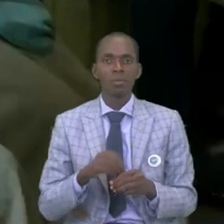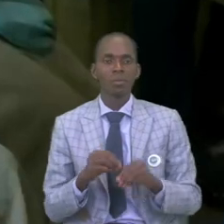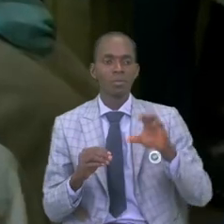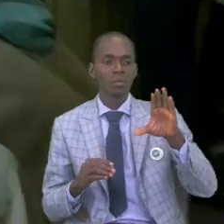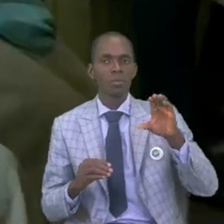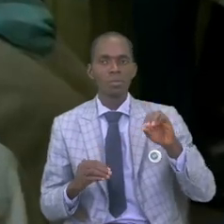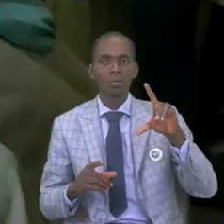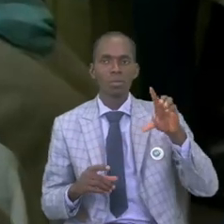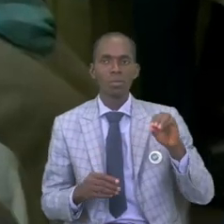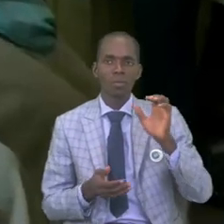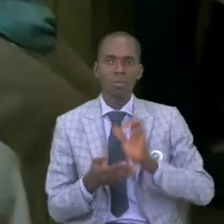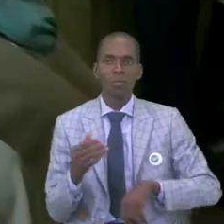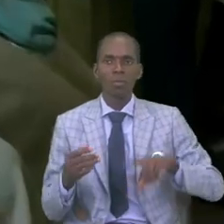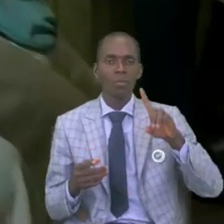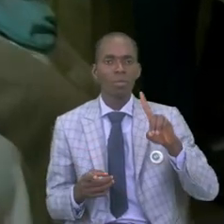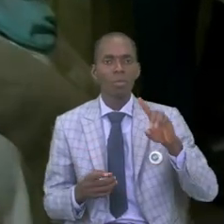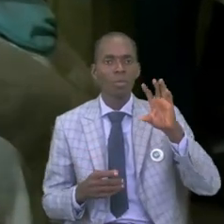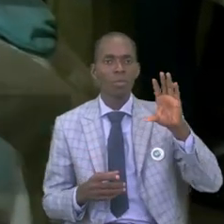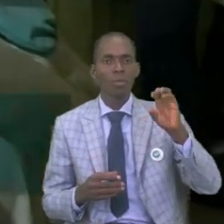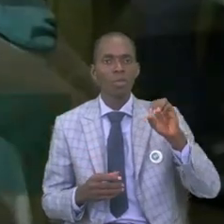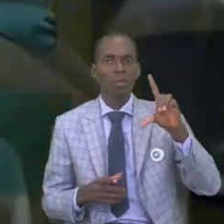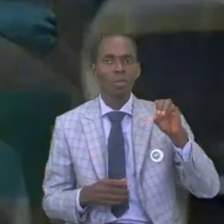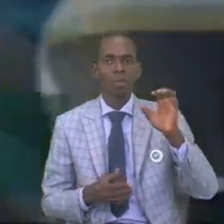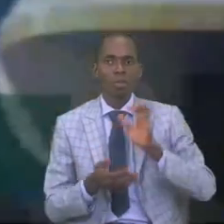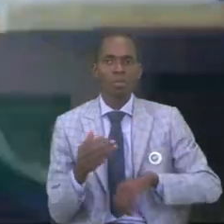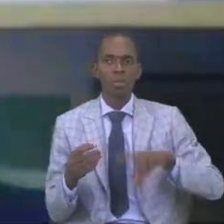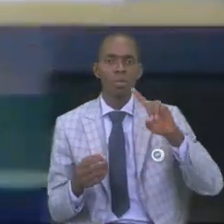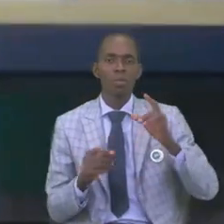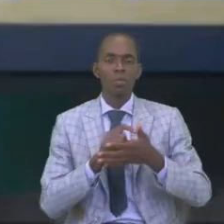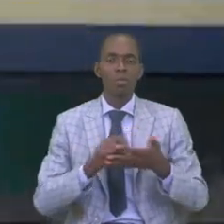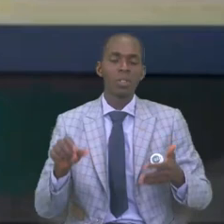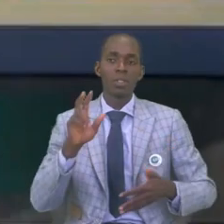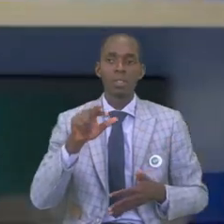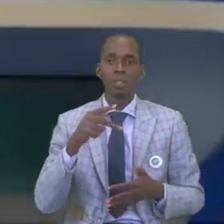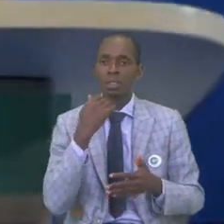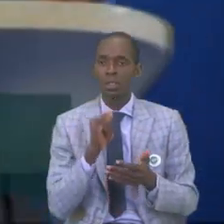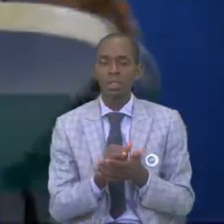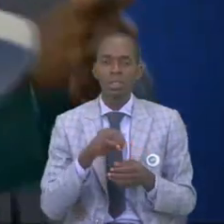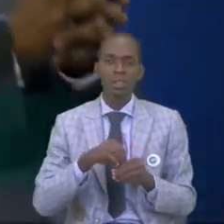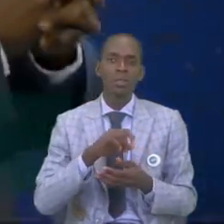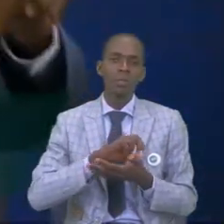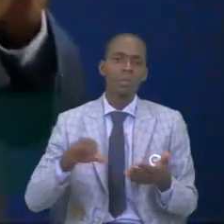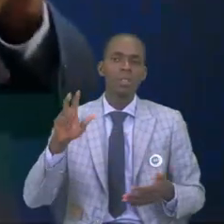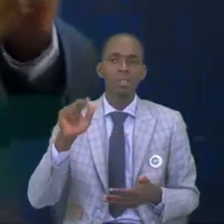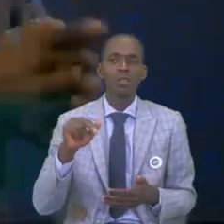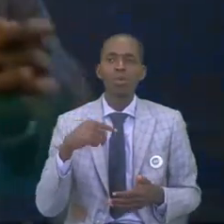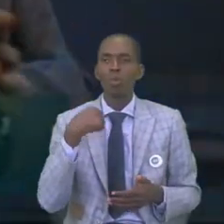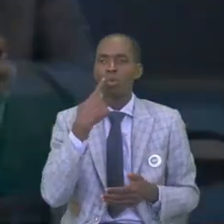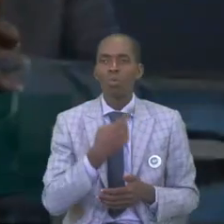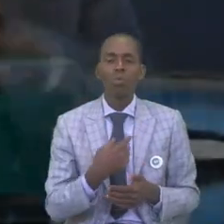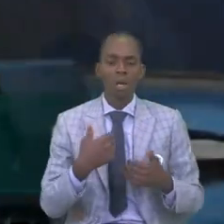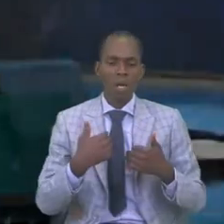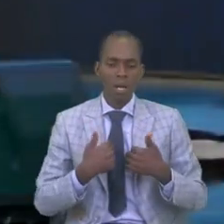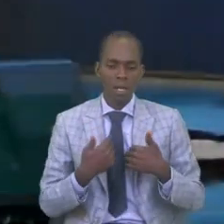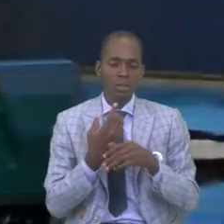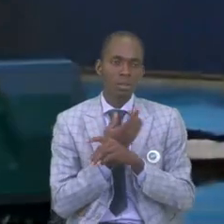1, Colossians chapter 1, I'm reading from verse 13. It says in verse 13, who has delivered